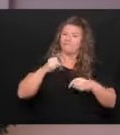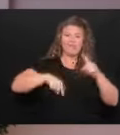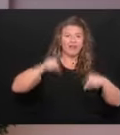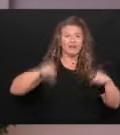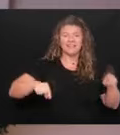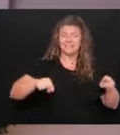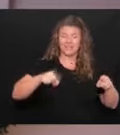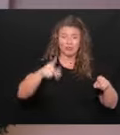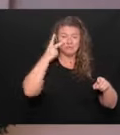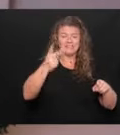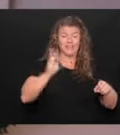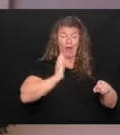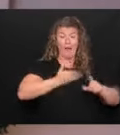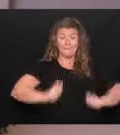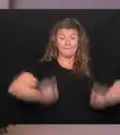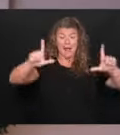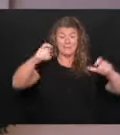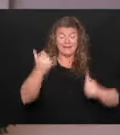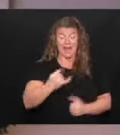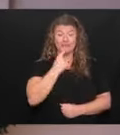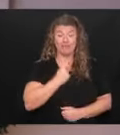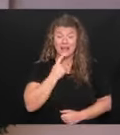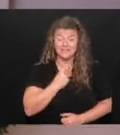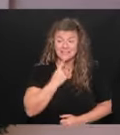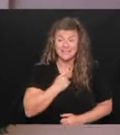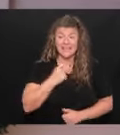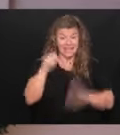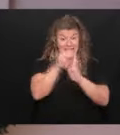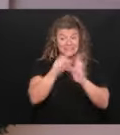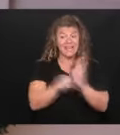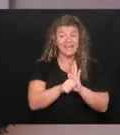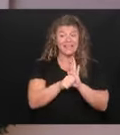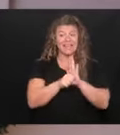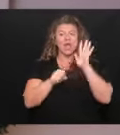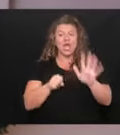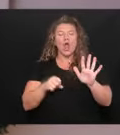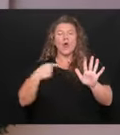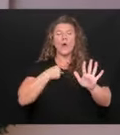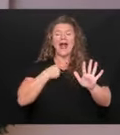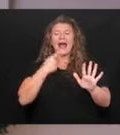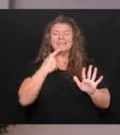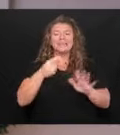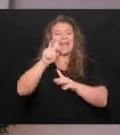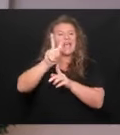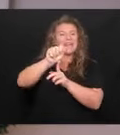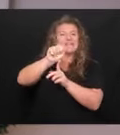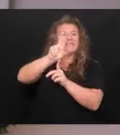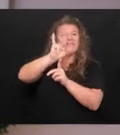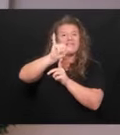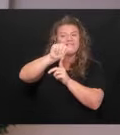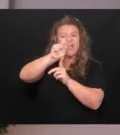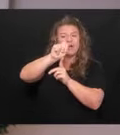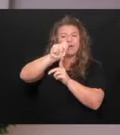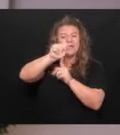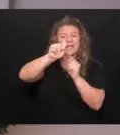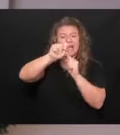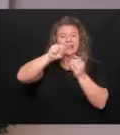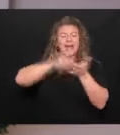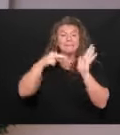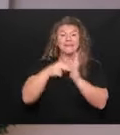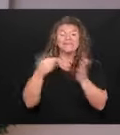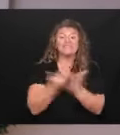everything's going red, and the dominant variant in our state. And when I say variant, what I mean is it's the new strain